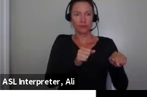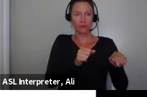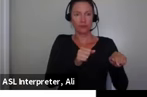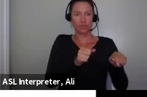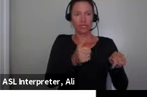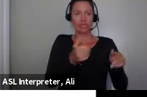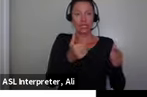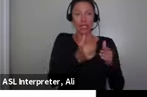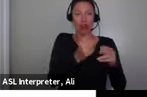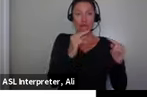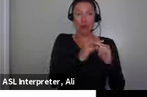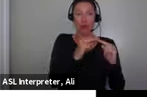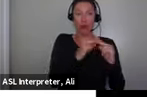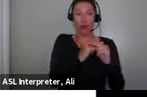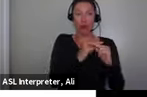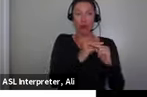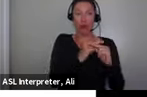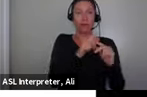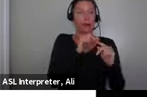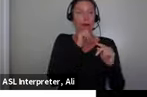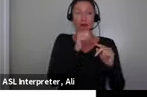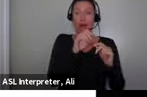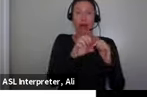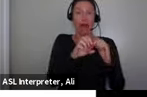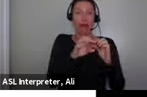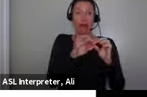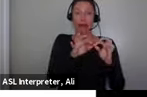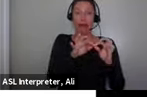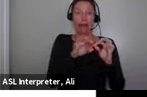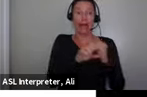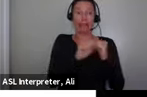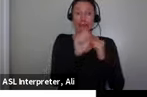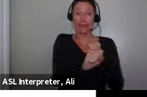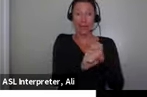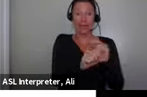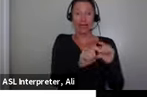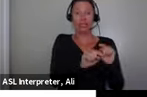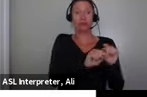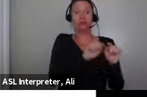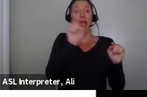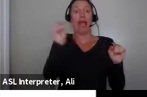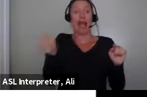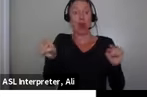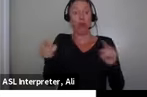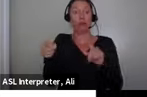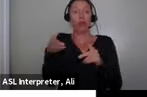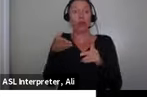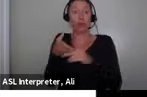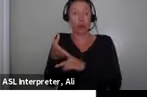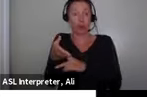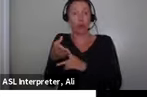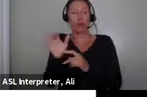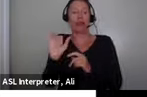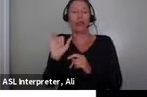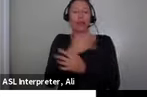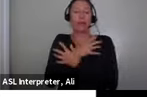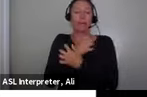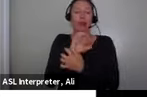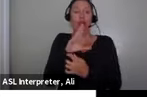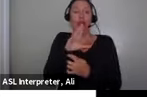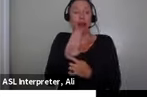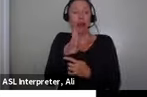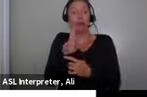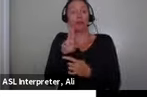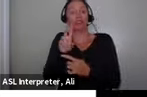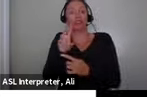freeway. It doesn't extend all the way out to like through Bear Cub Drive or